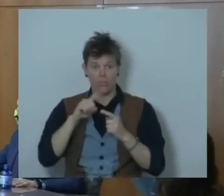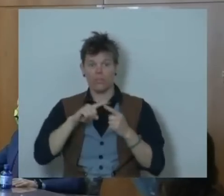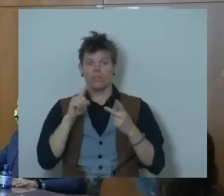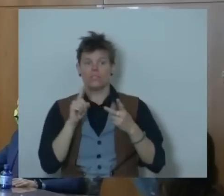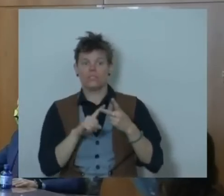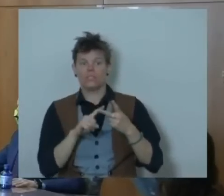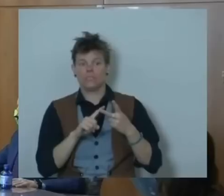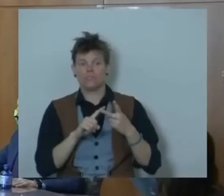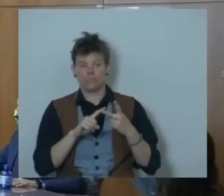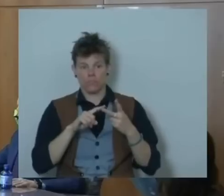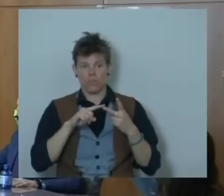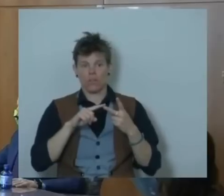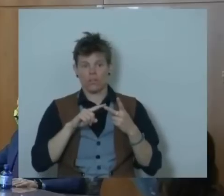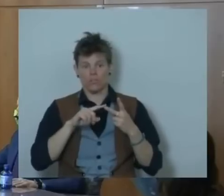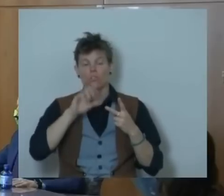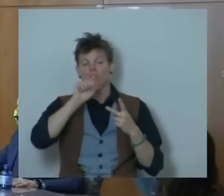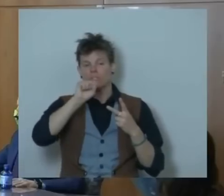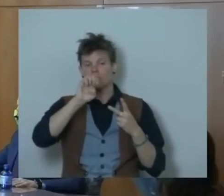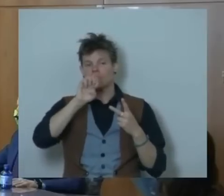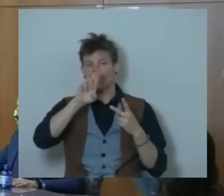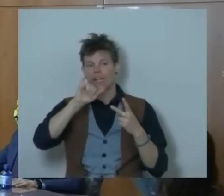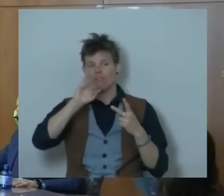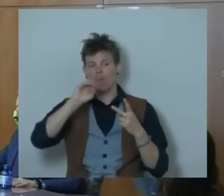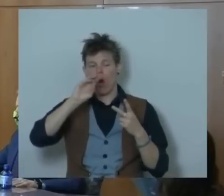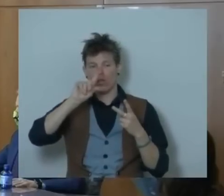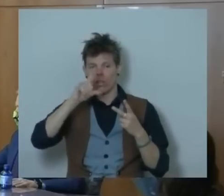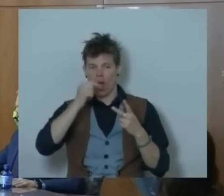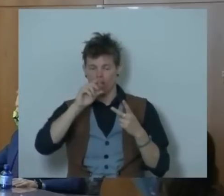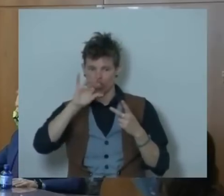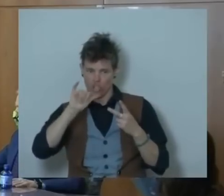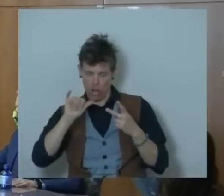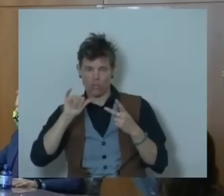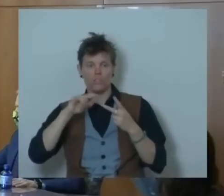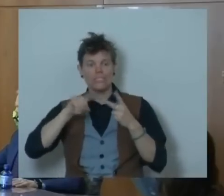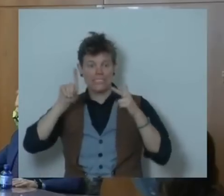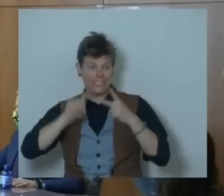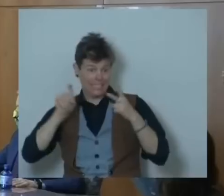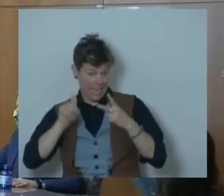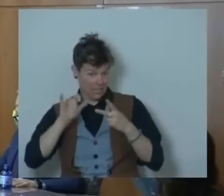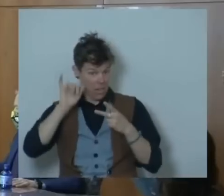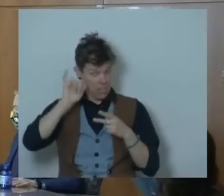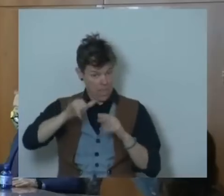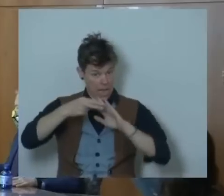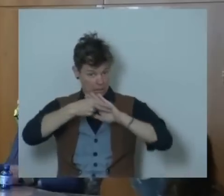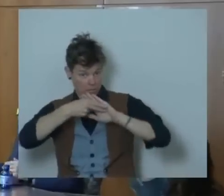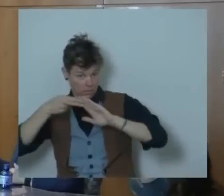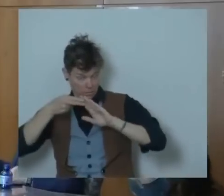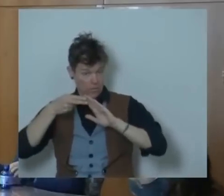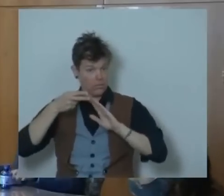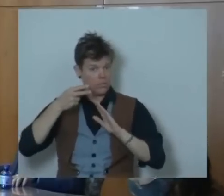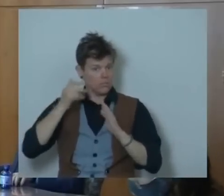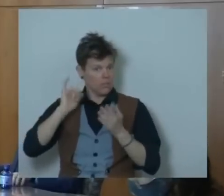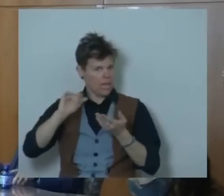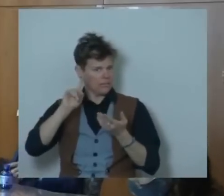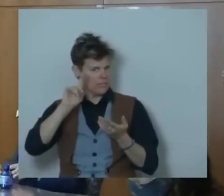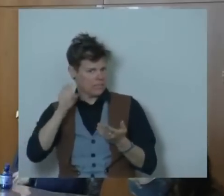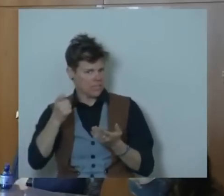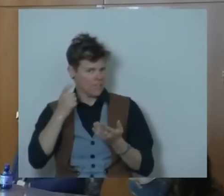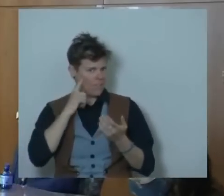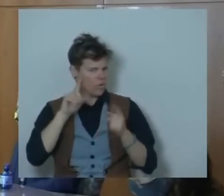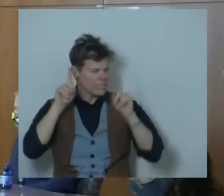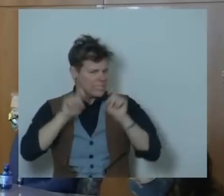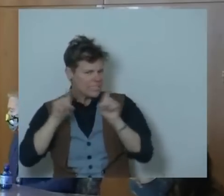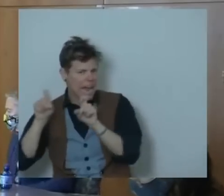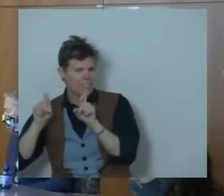tests might face some of the same availability as the diagnostic counterparts had, and I was curious if that is what you're